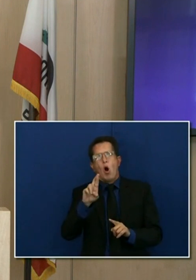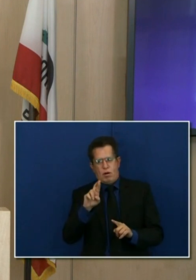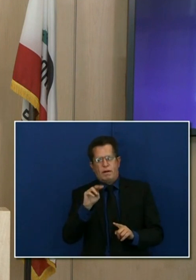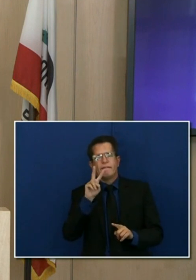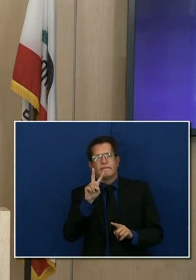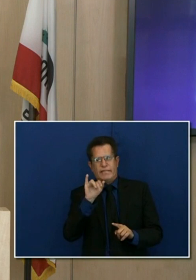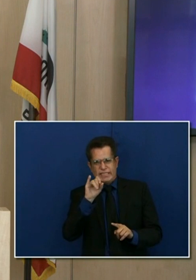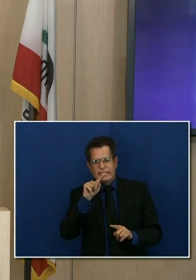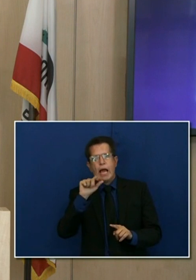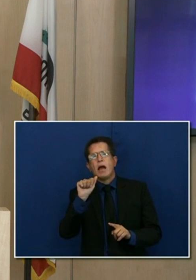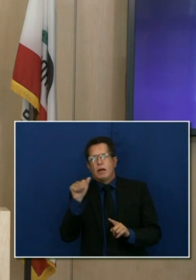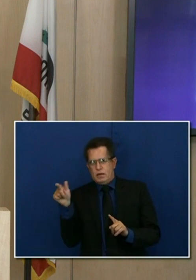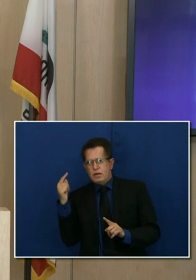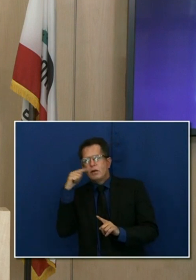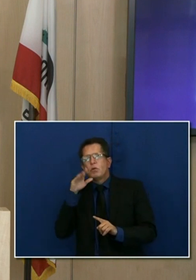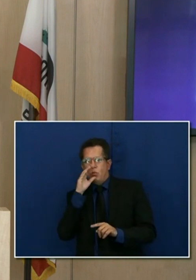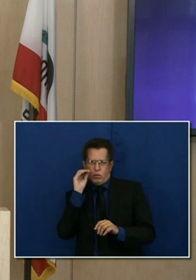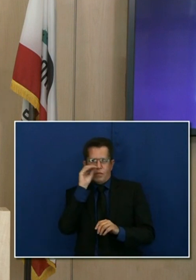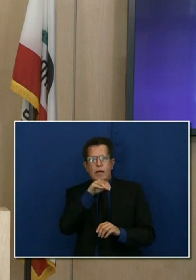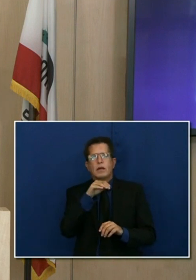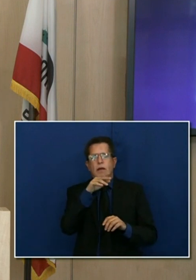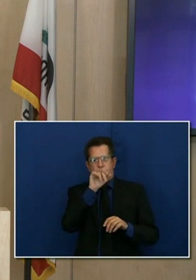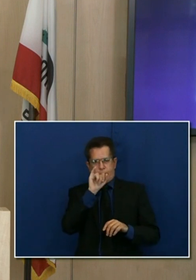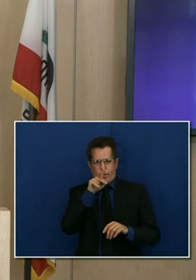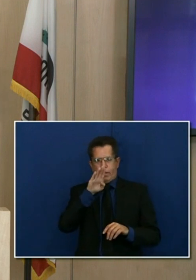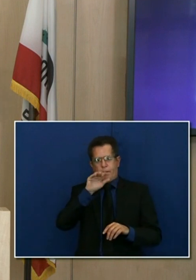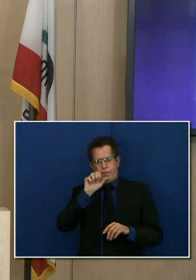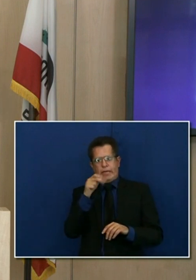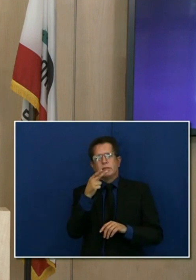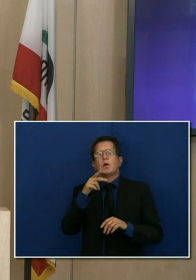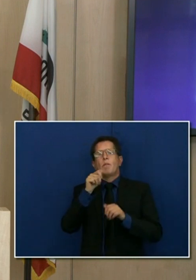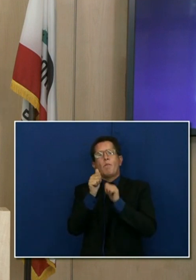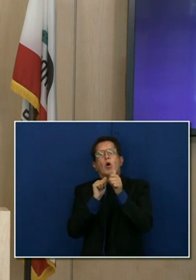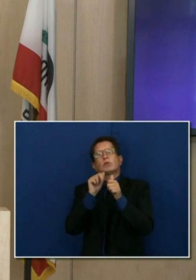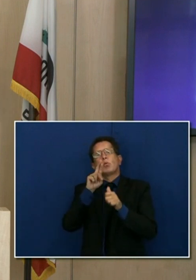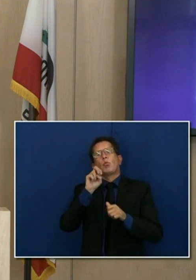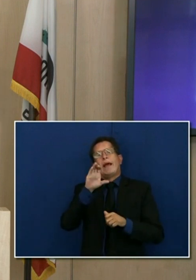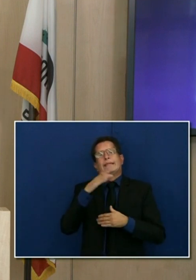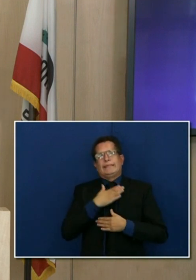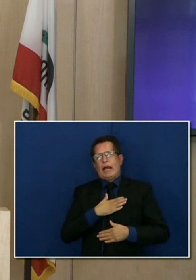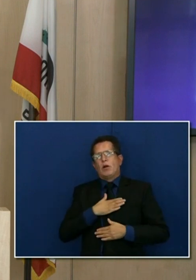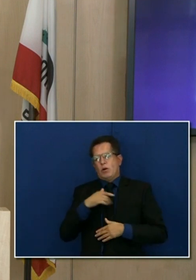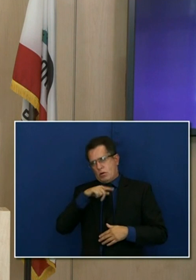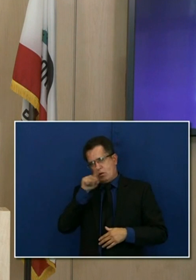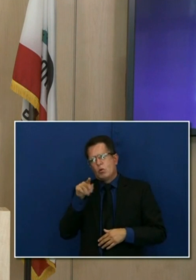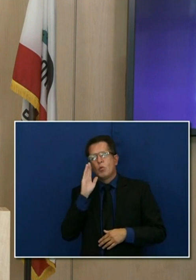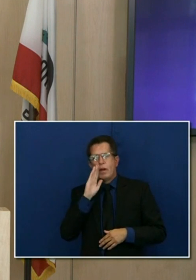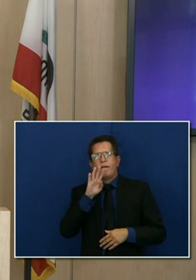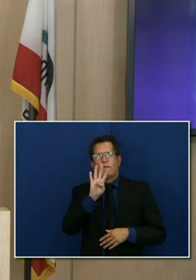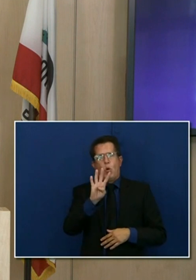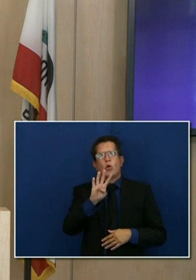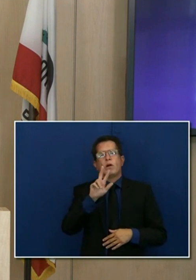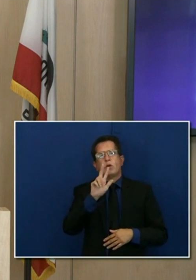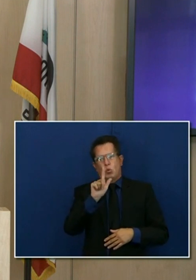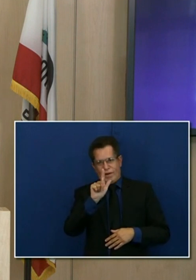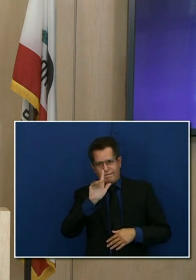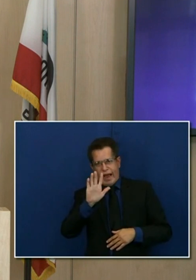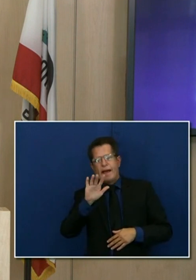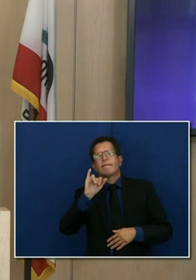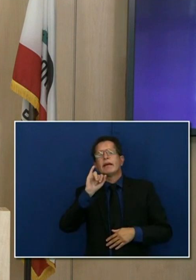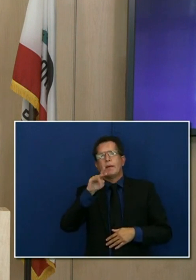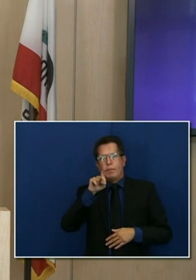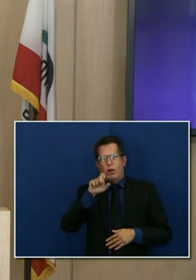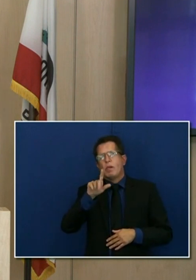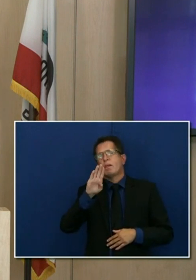Imperial Beach Sports Park Recreation Center at 425 Imperial Beach Boulevard. The site will operate